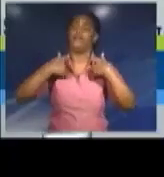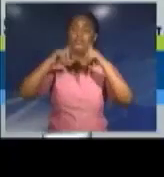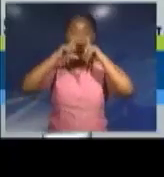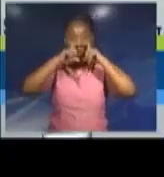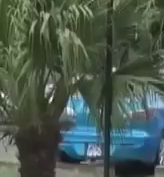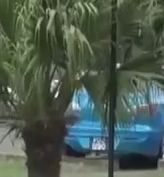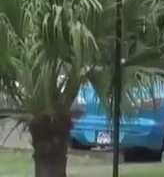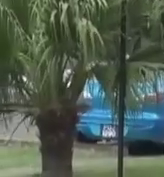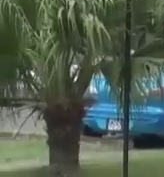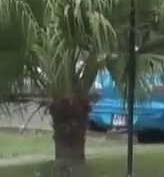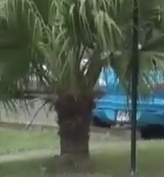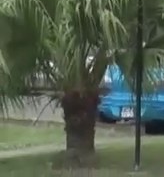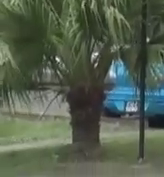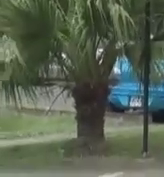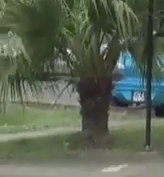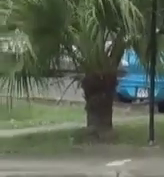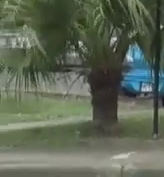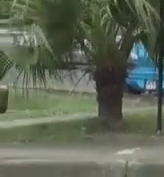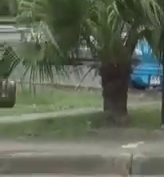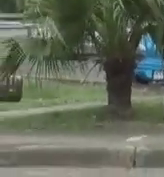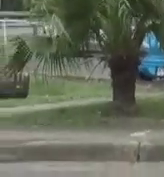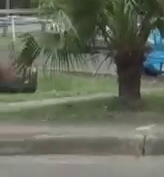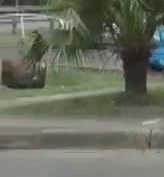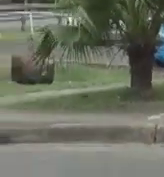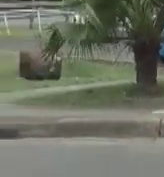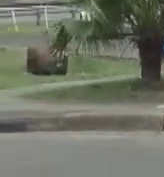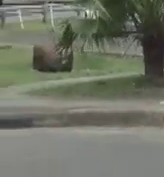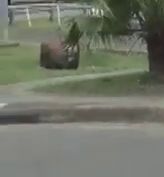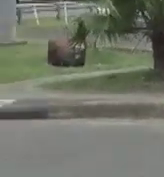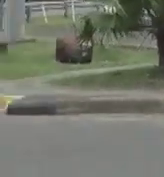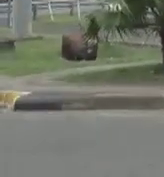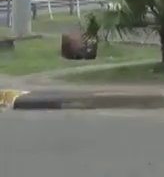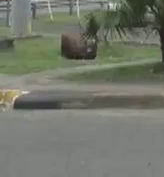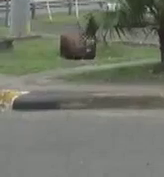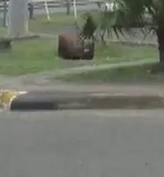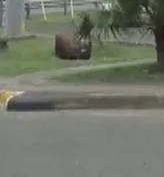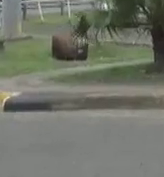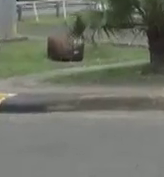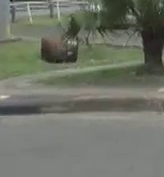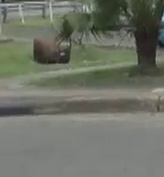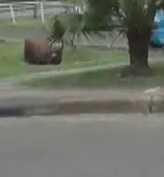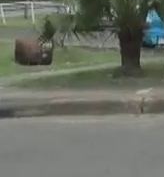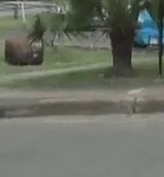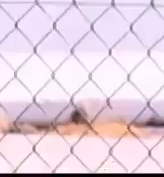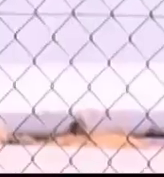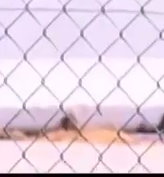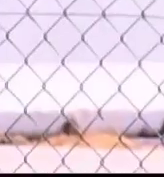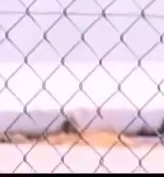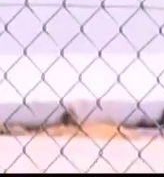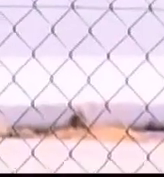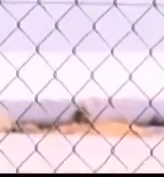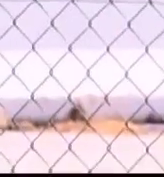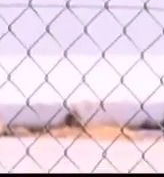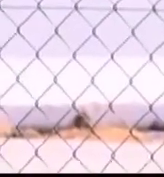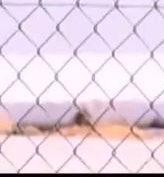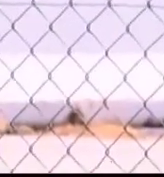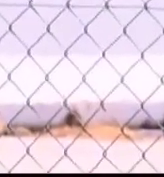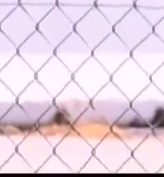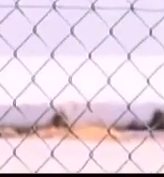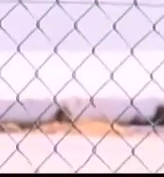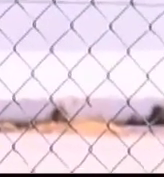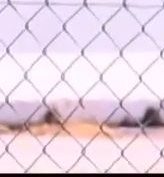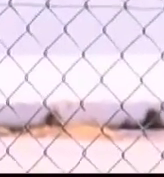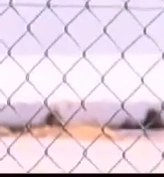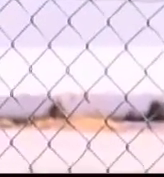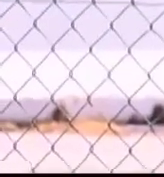healthcare facilities. But apart from these settings, the rest will be up to the judgment of individuals. To guide this decision,